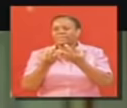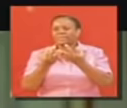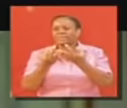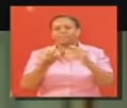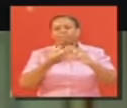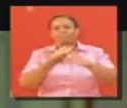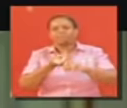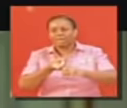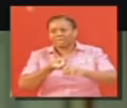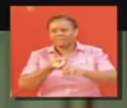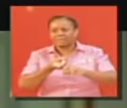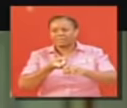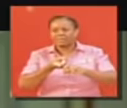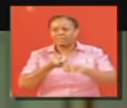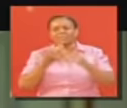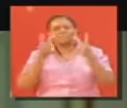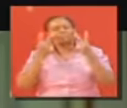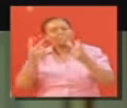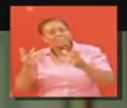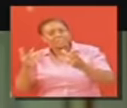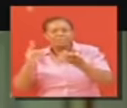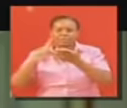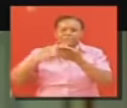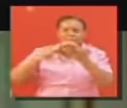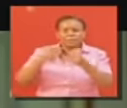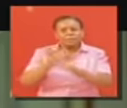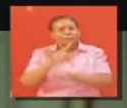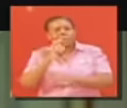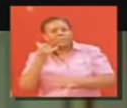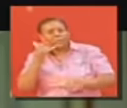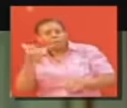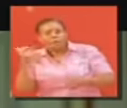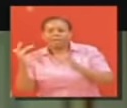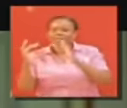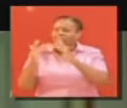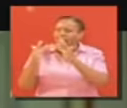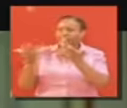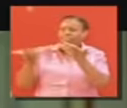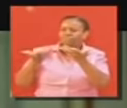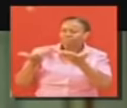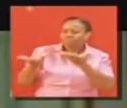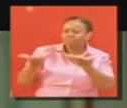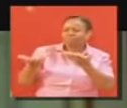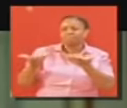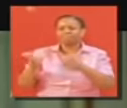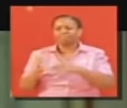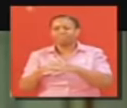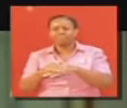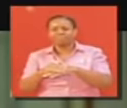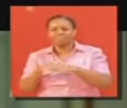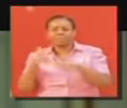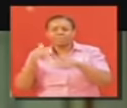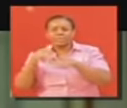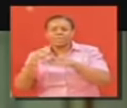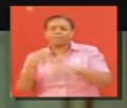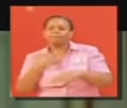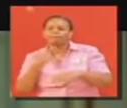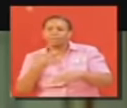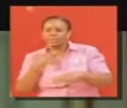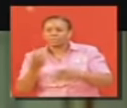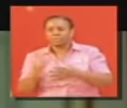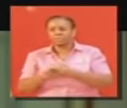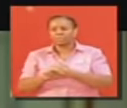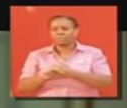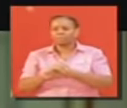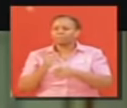regularly. Send a voice note, make a phone call, extend your love, care, and support to them as they do need